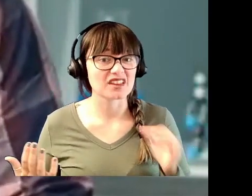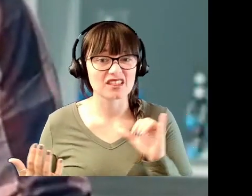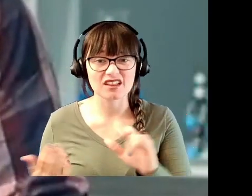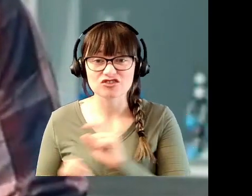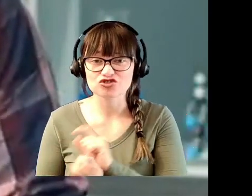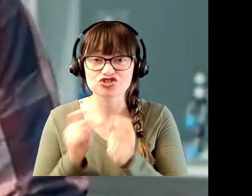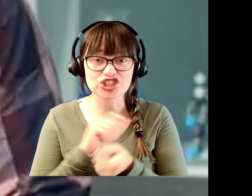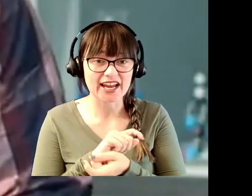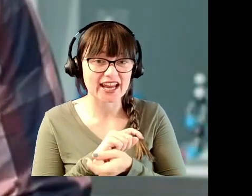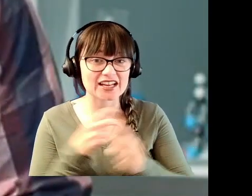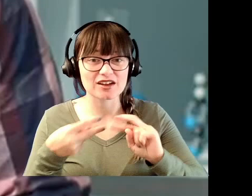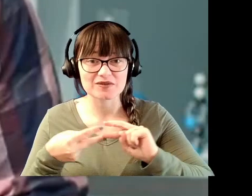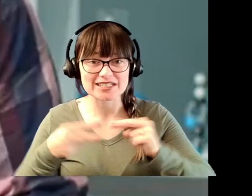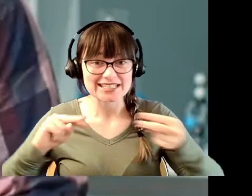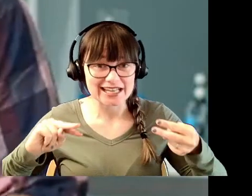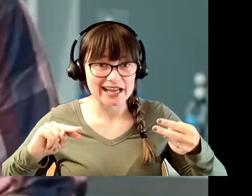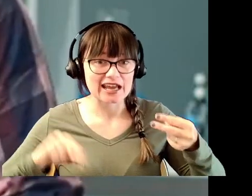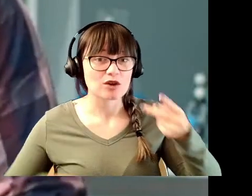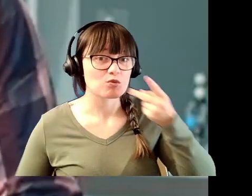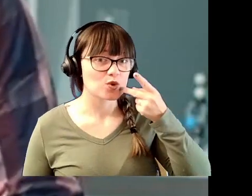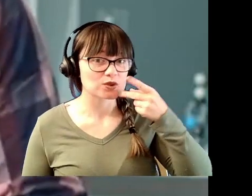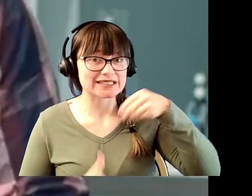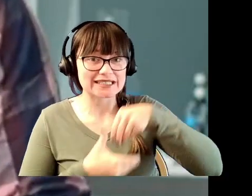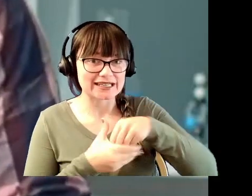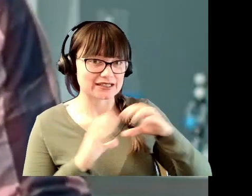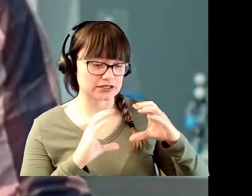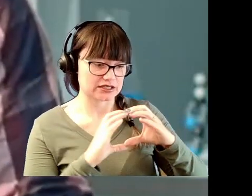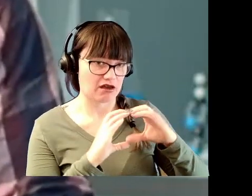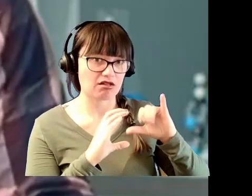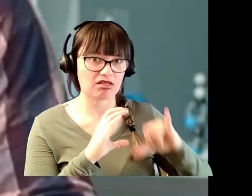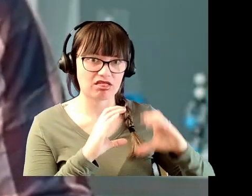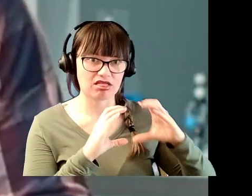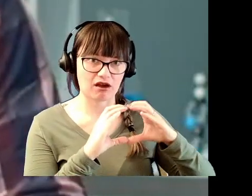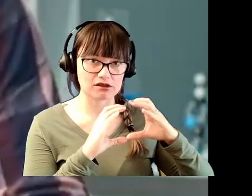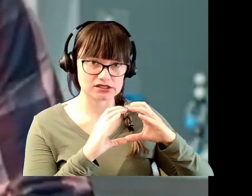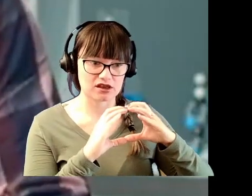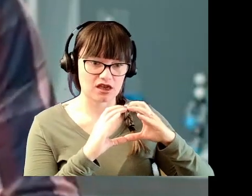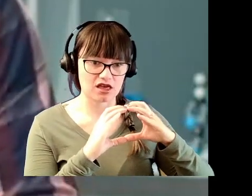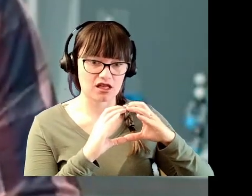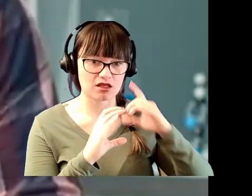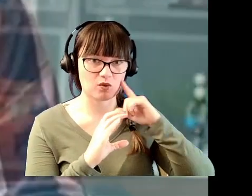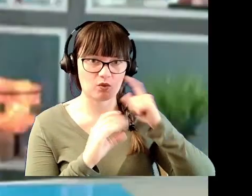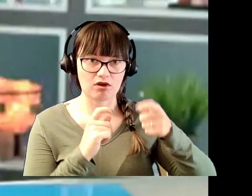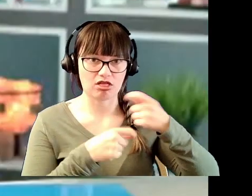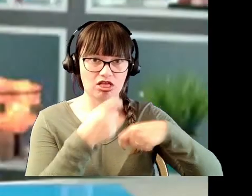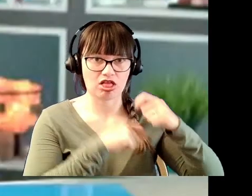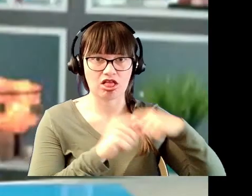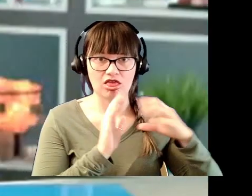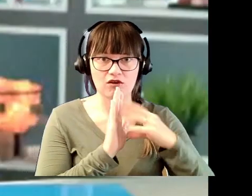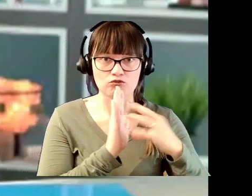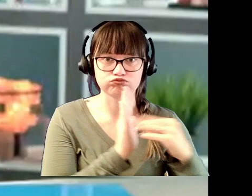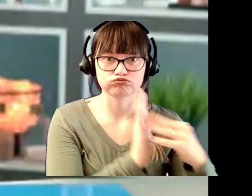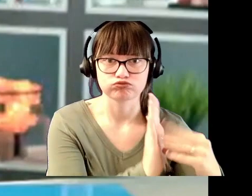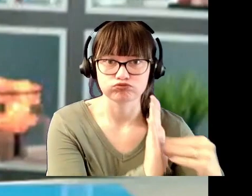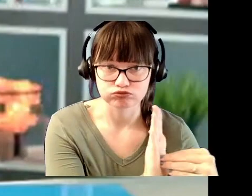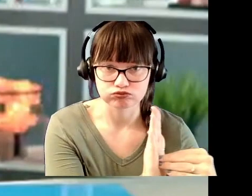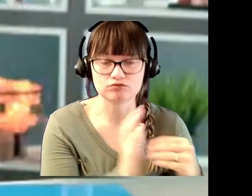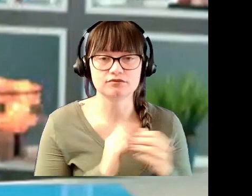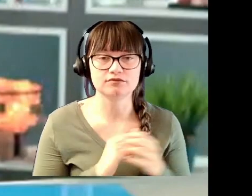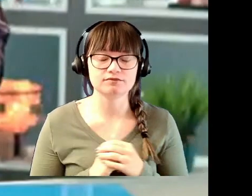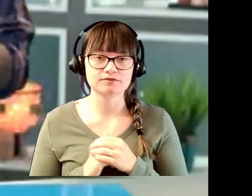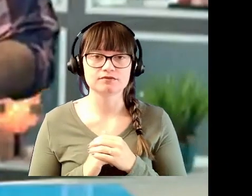proteins within the cells, and essentially it causes that cell to replicate uncontrollably. The cell loses